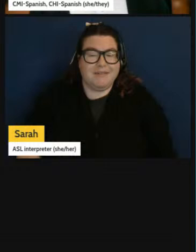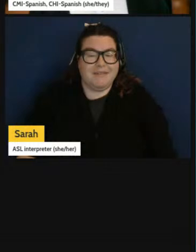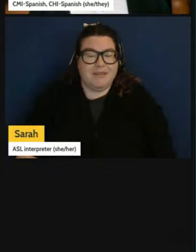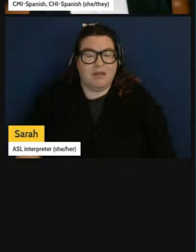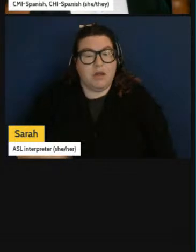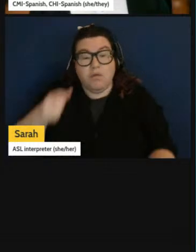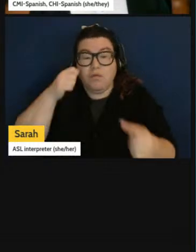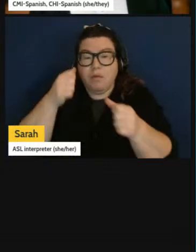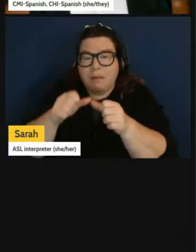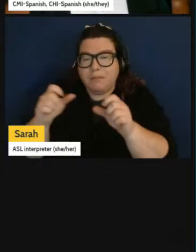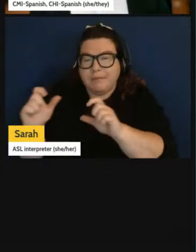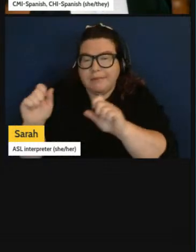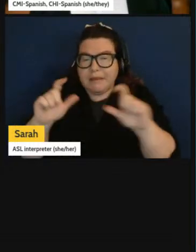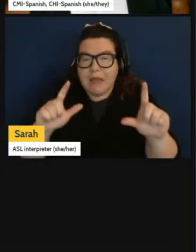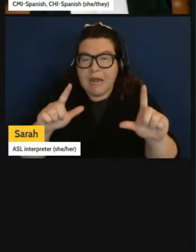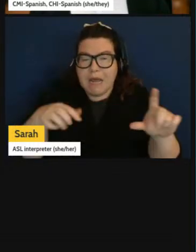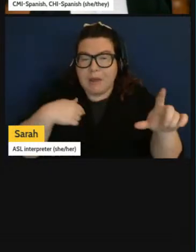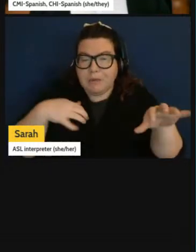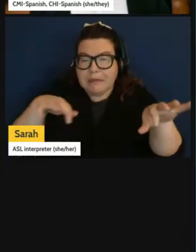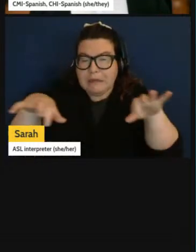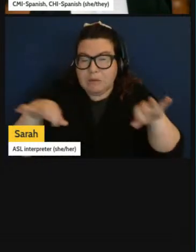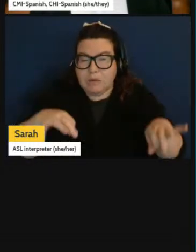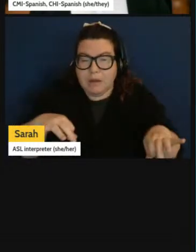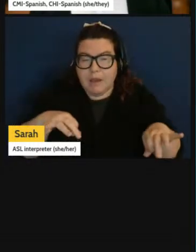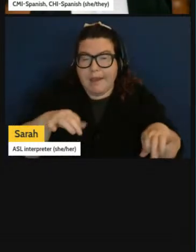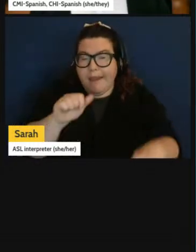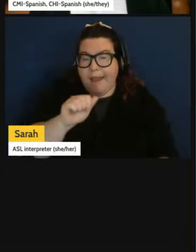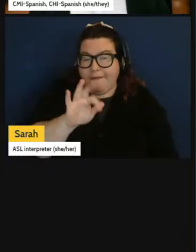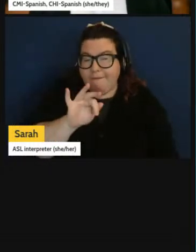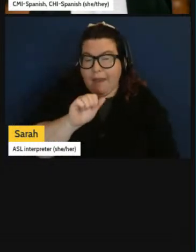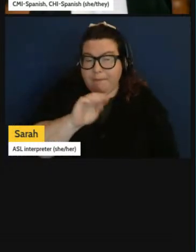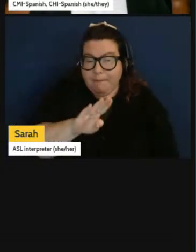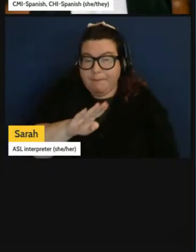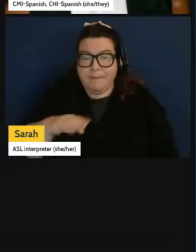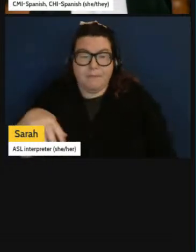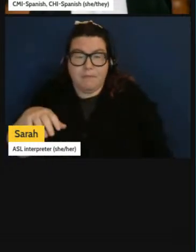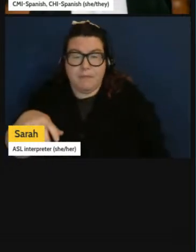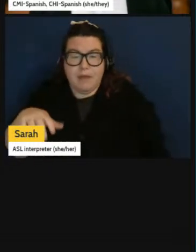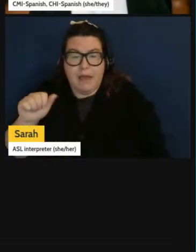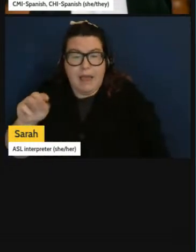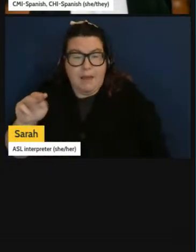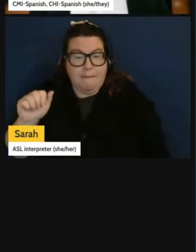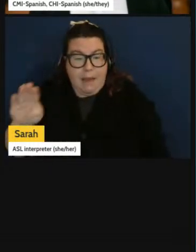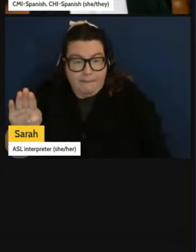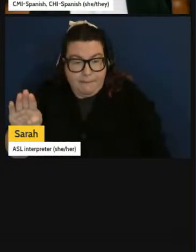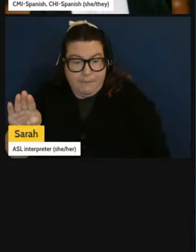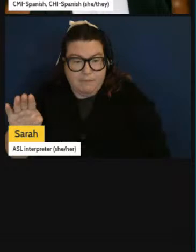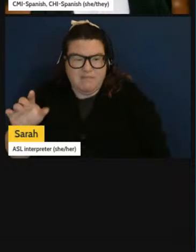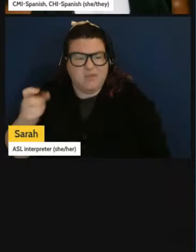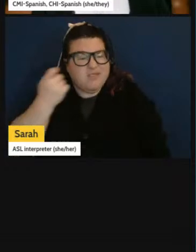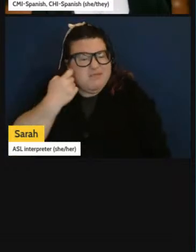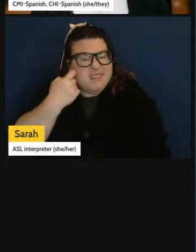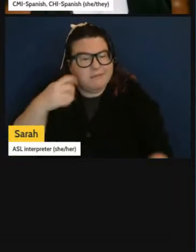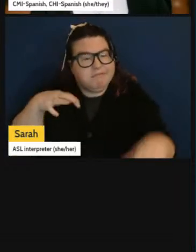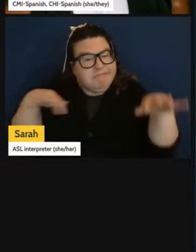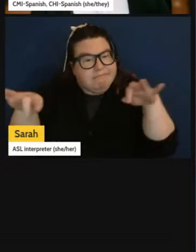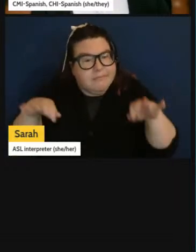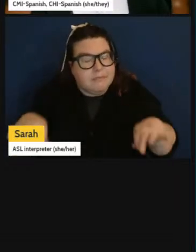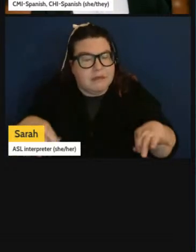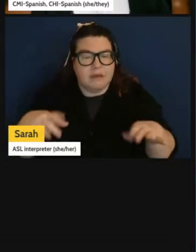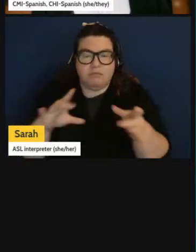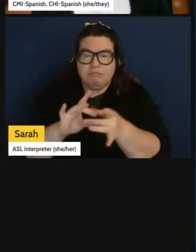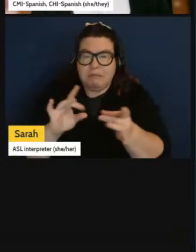the slide where I was describing assigned female at birth and assigned male at birth? It wasn't that long ago, and I kind of already mentioned this,